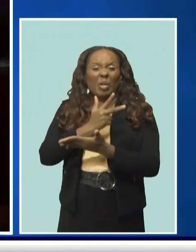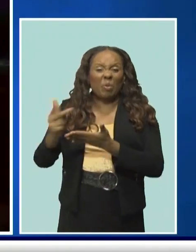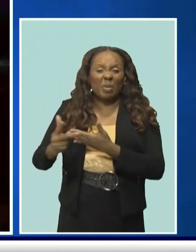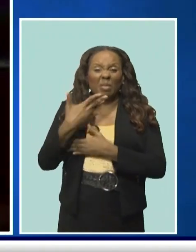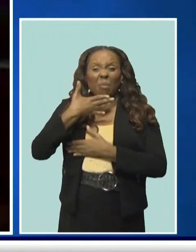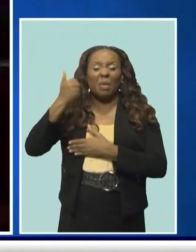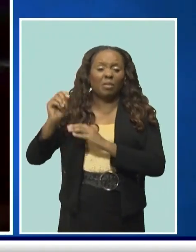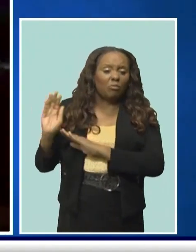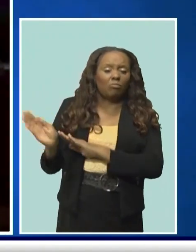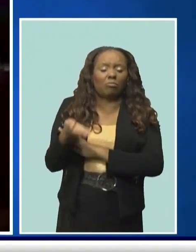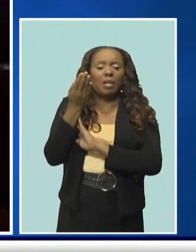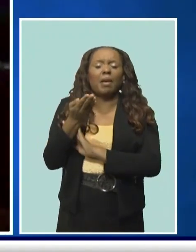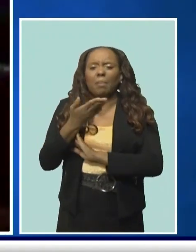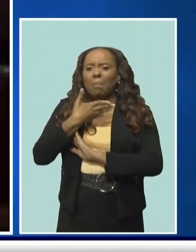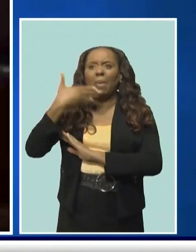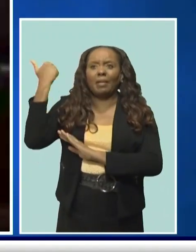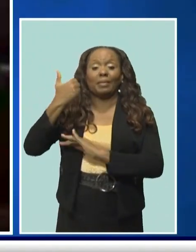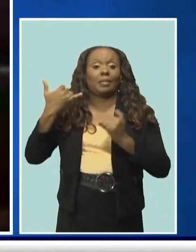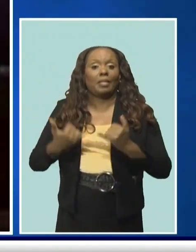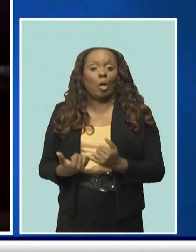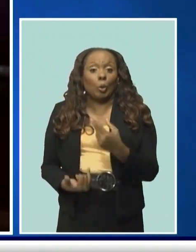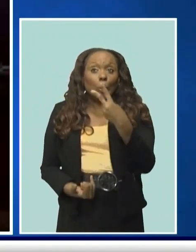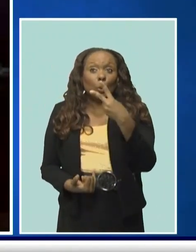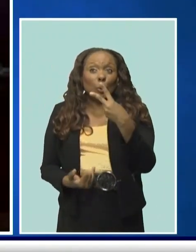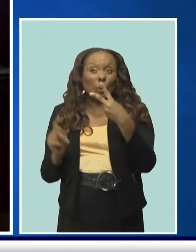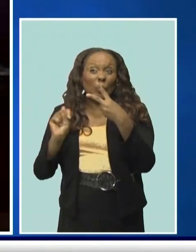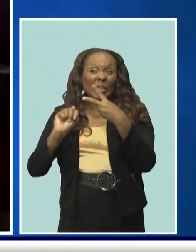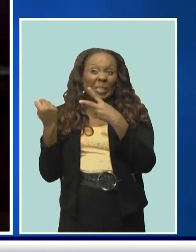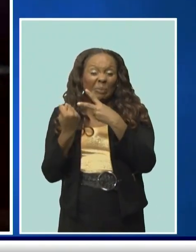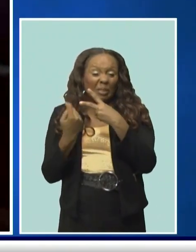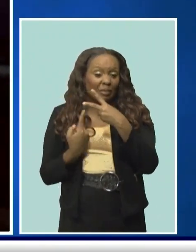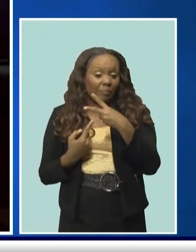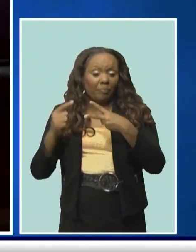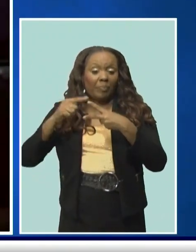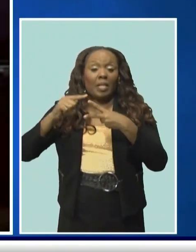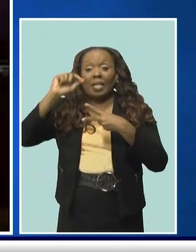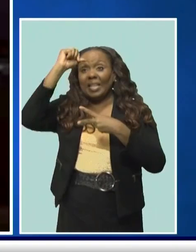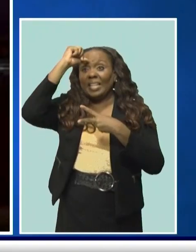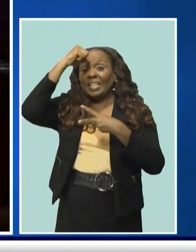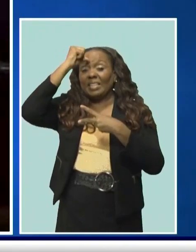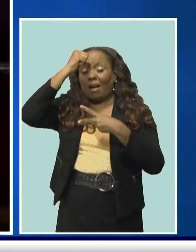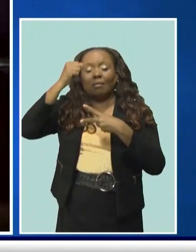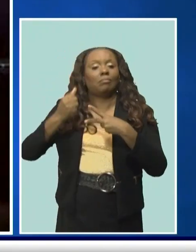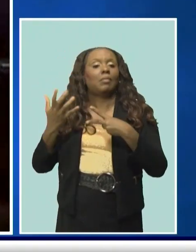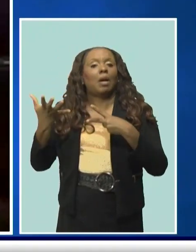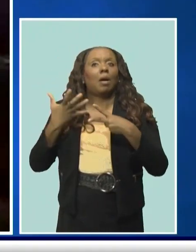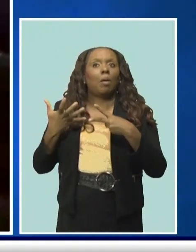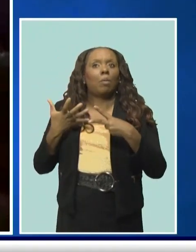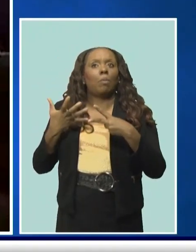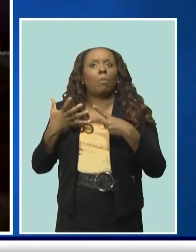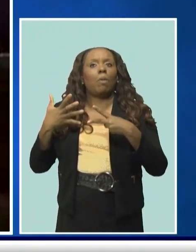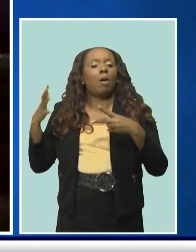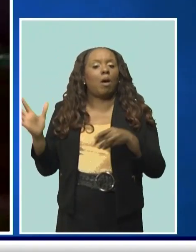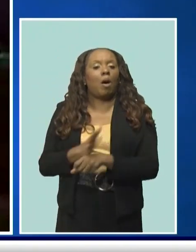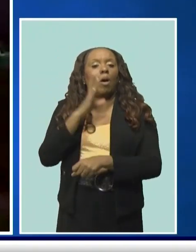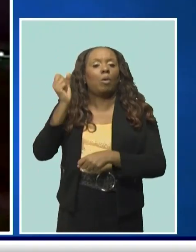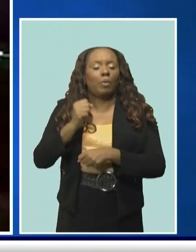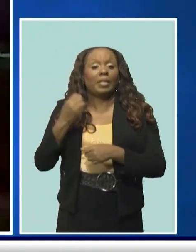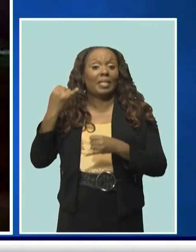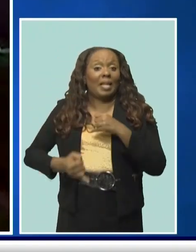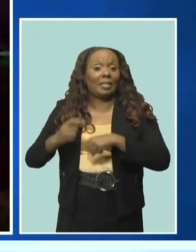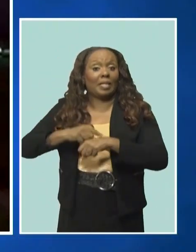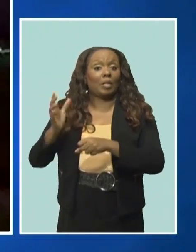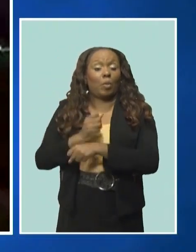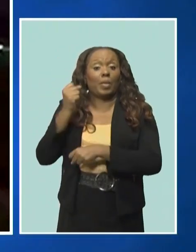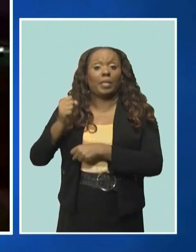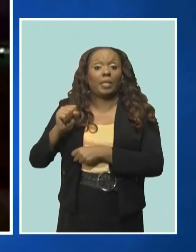the world had to offer, and now it's down to two teams. India, who are looking for a World Cup title since 2007, and